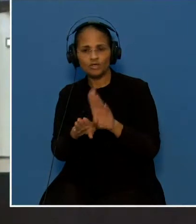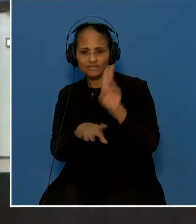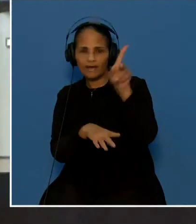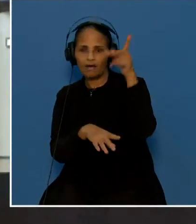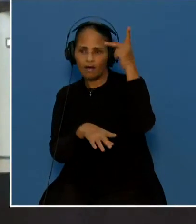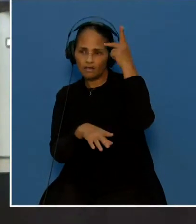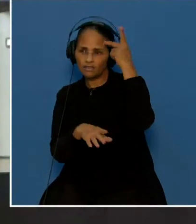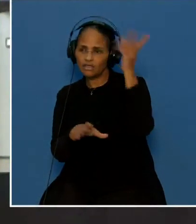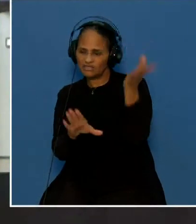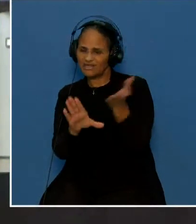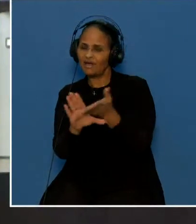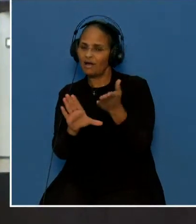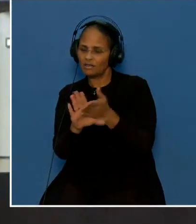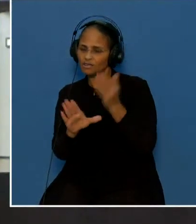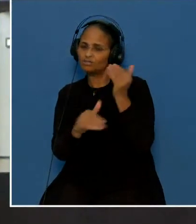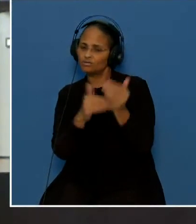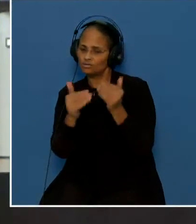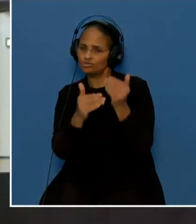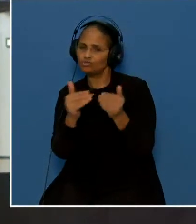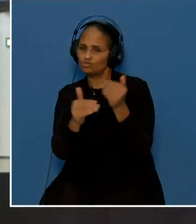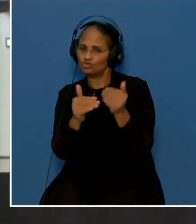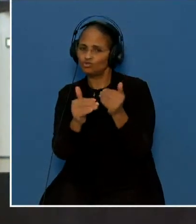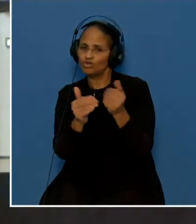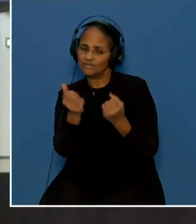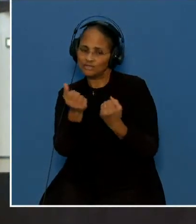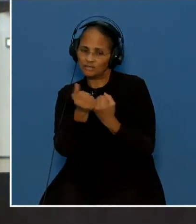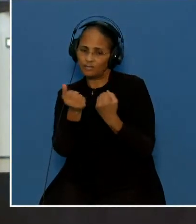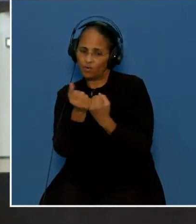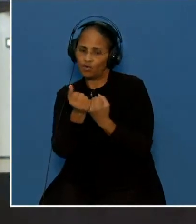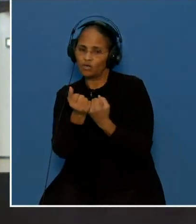Association continue to support the